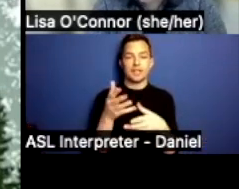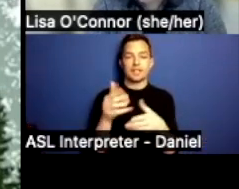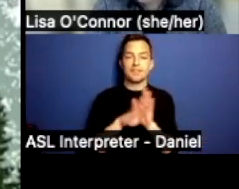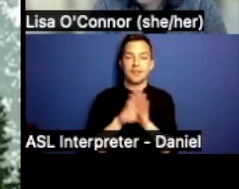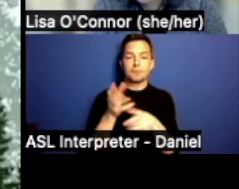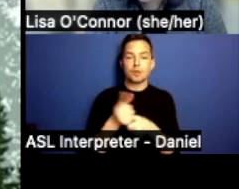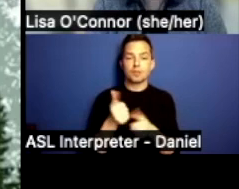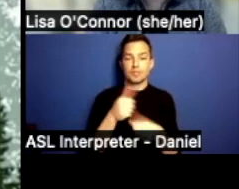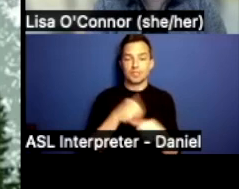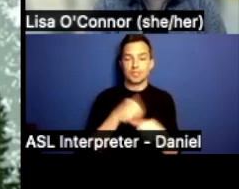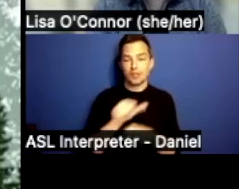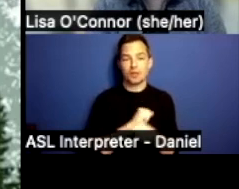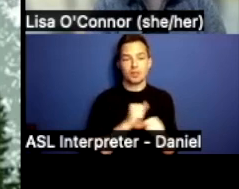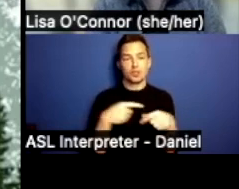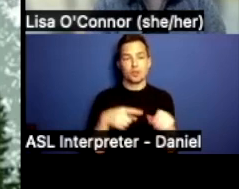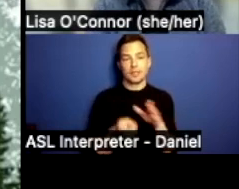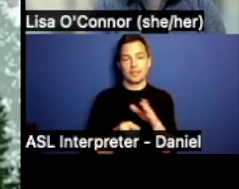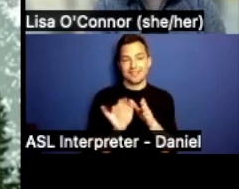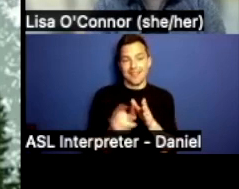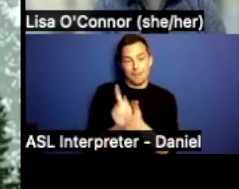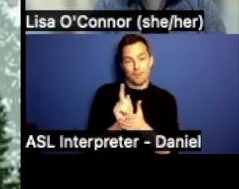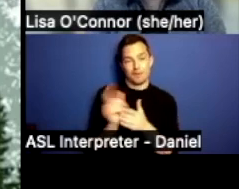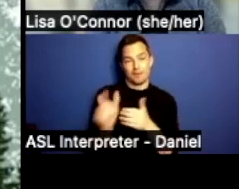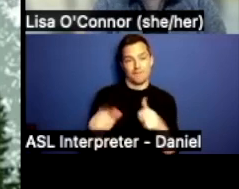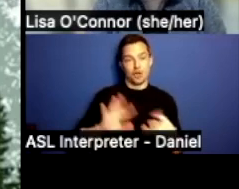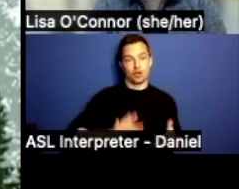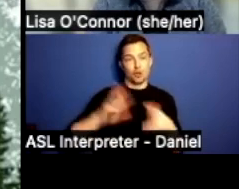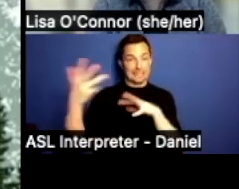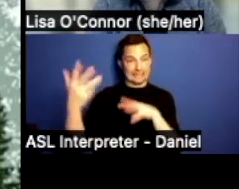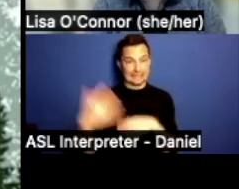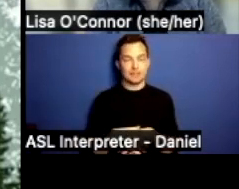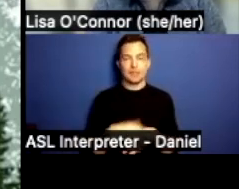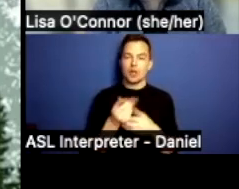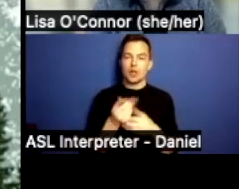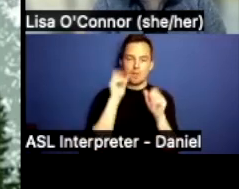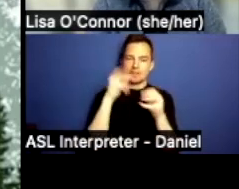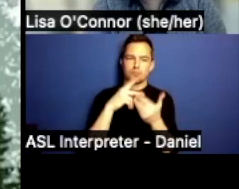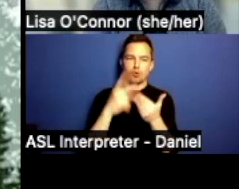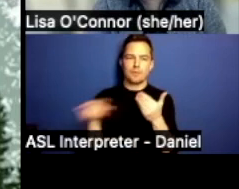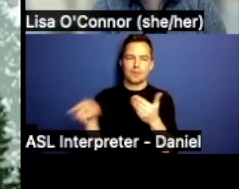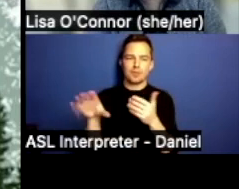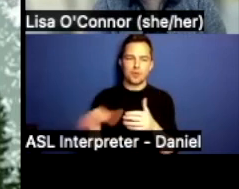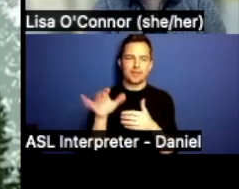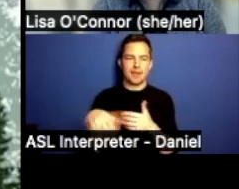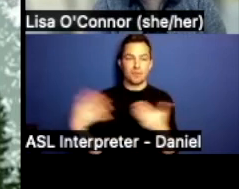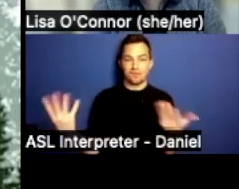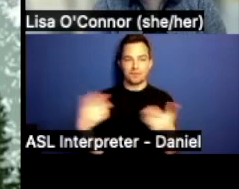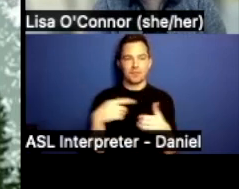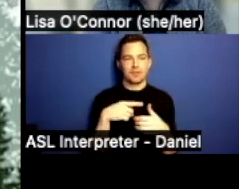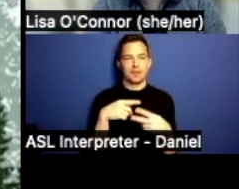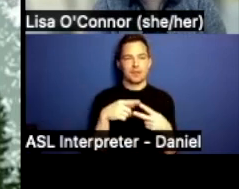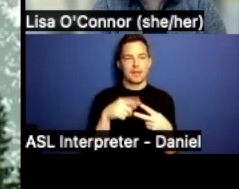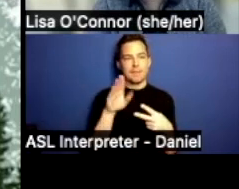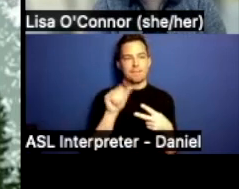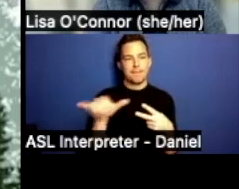of crisis. And I want to just call out a few amazing programs that are doing things like this. One is the Bay